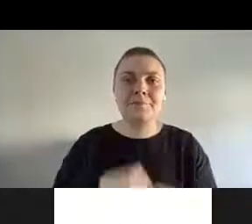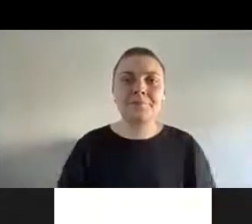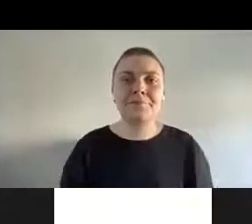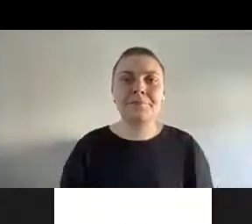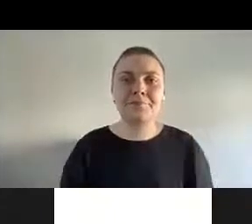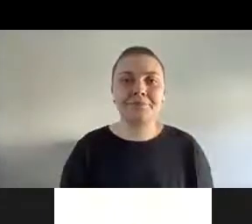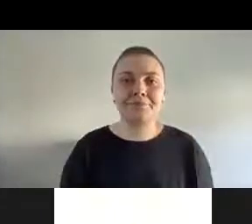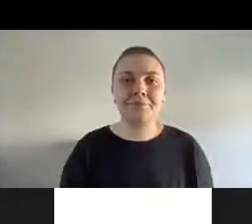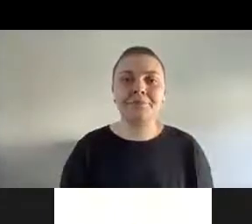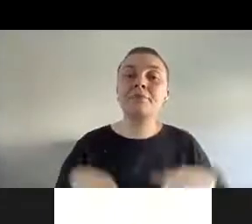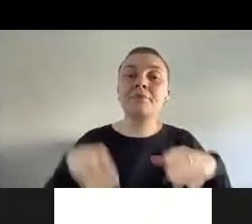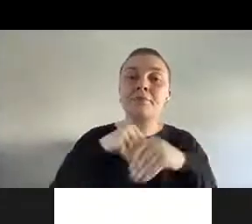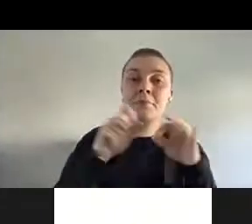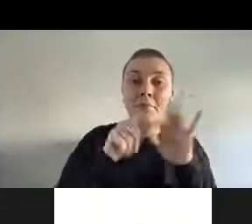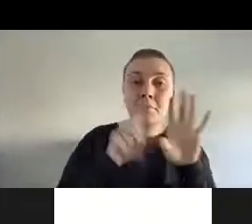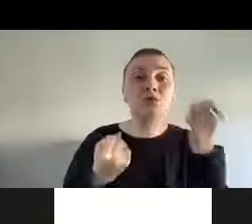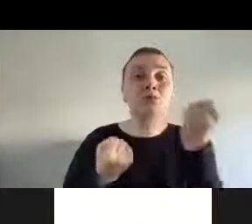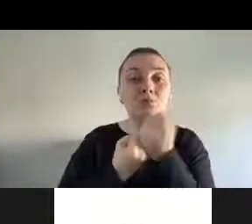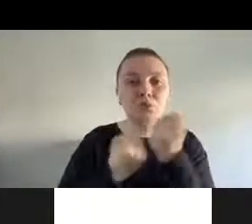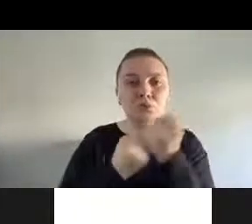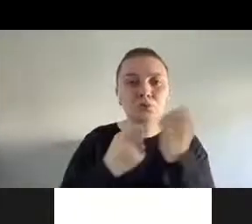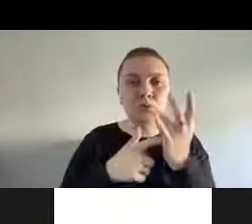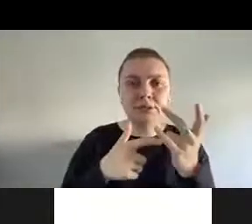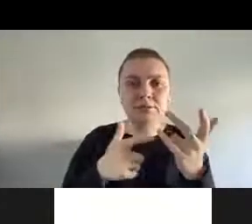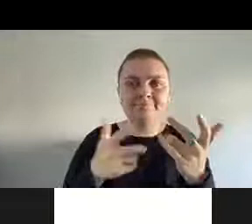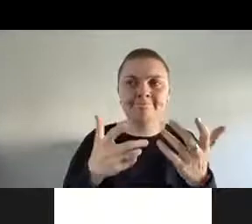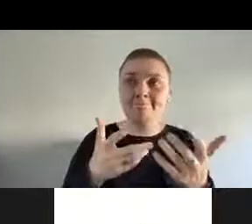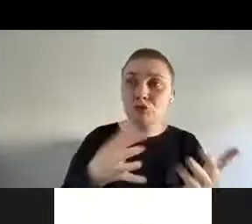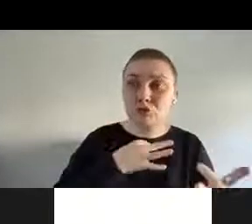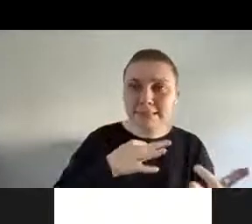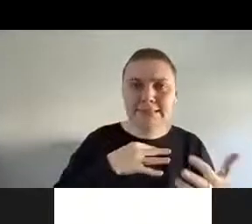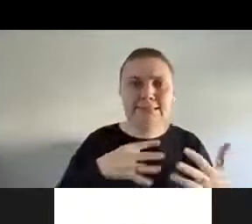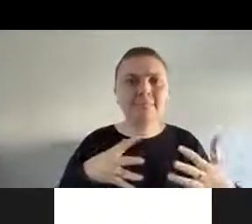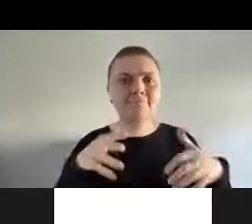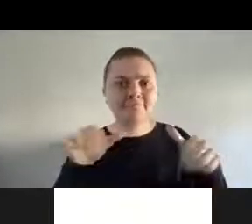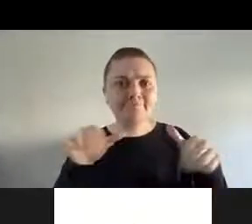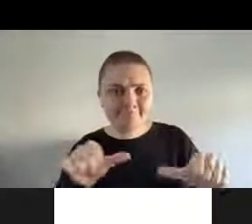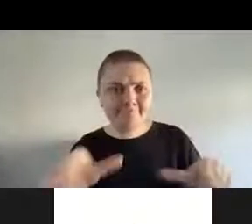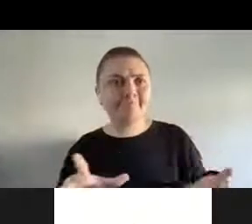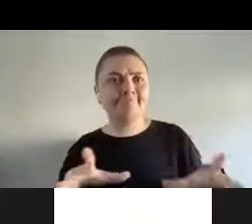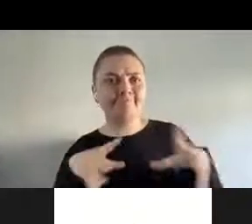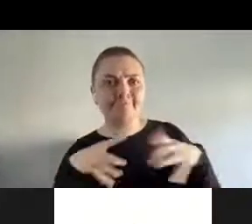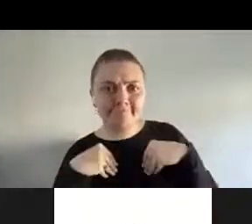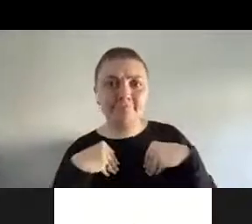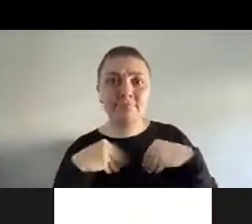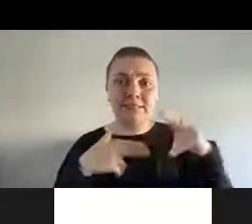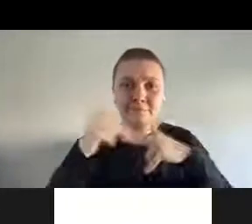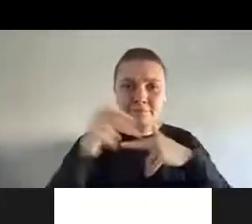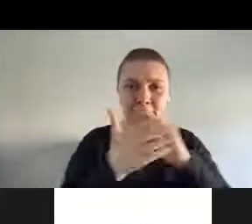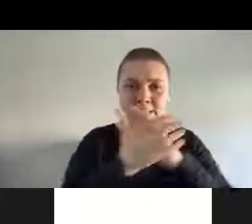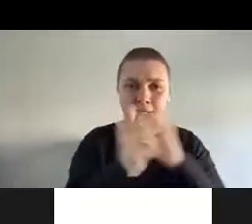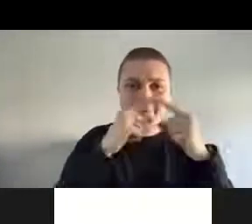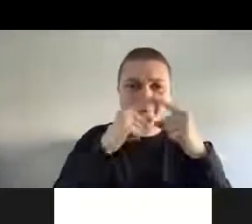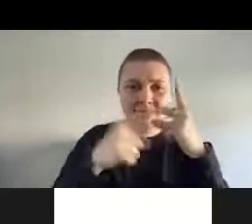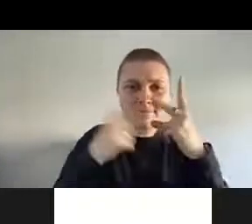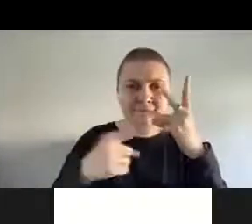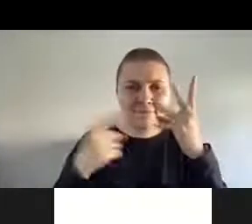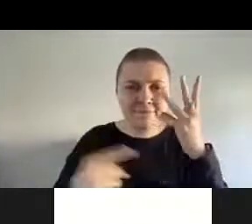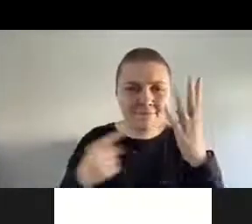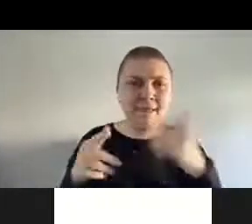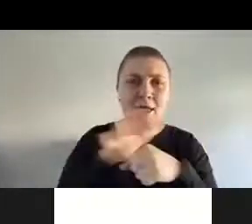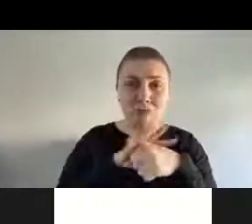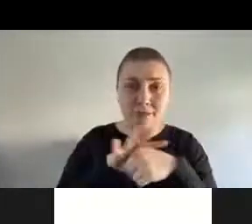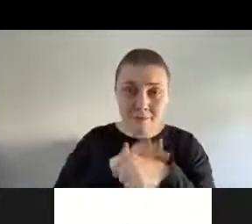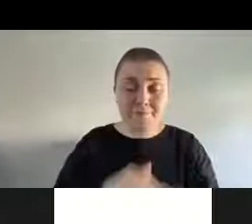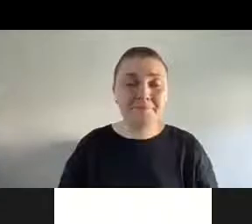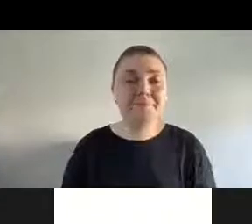by supporting them to take concerted risks and to develop their skills in all of these areas.